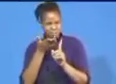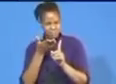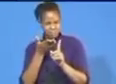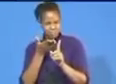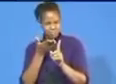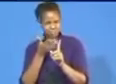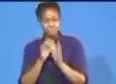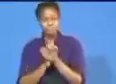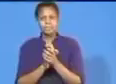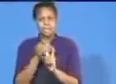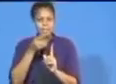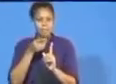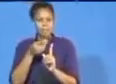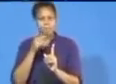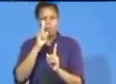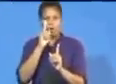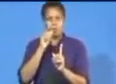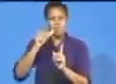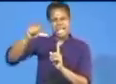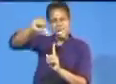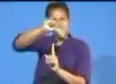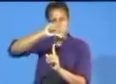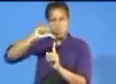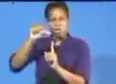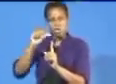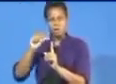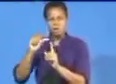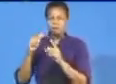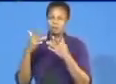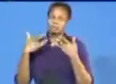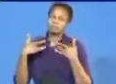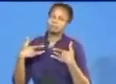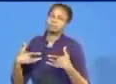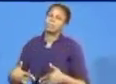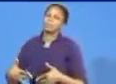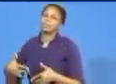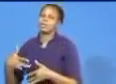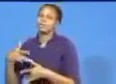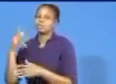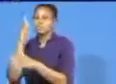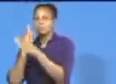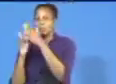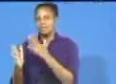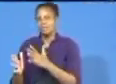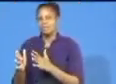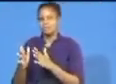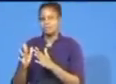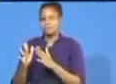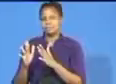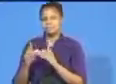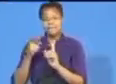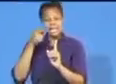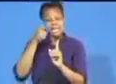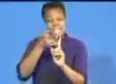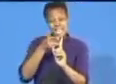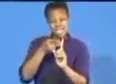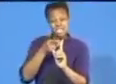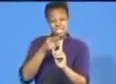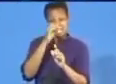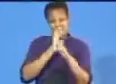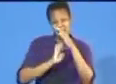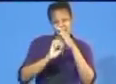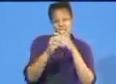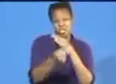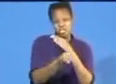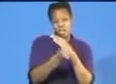one who was anointed by a depressed prophet. I said Elisha was